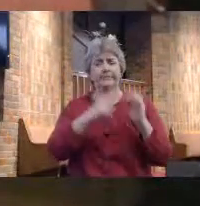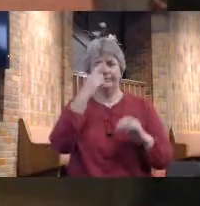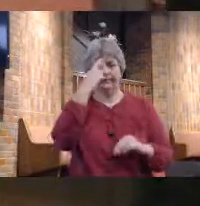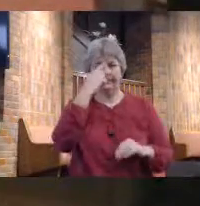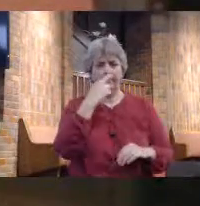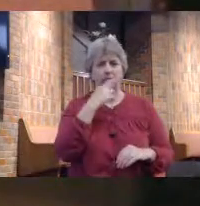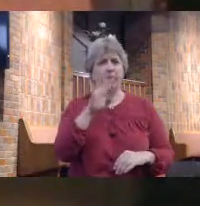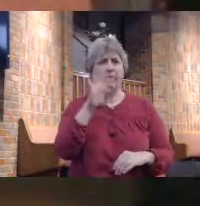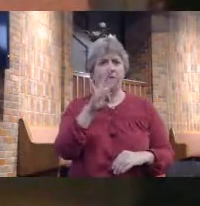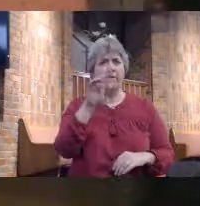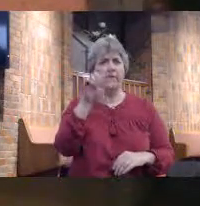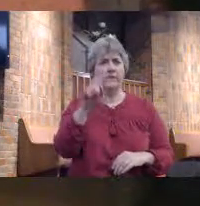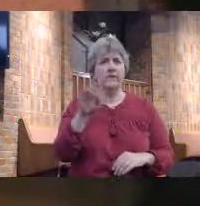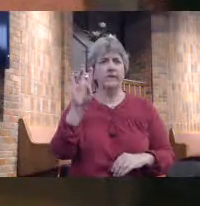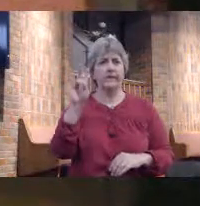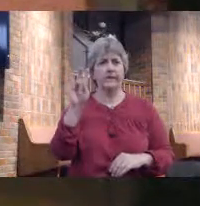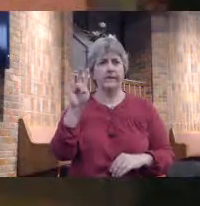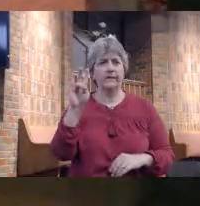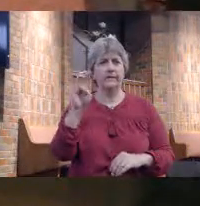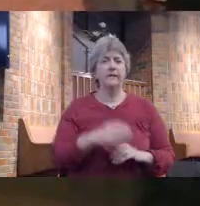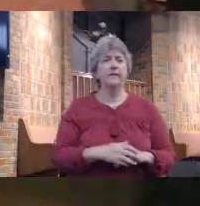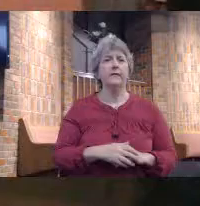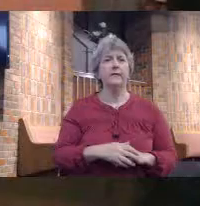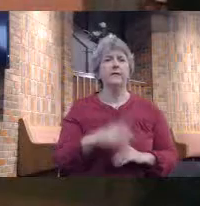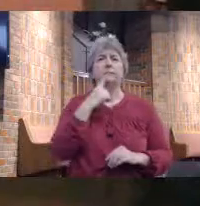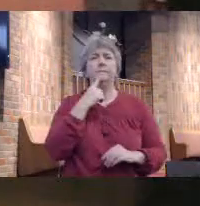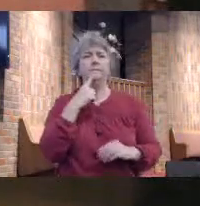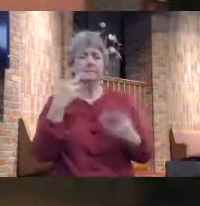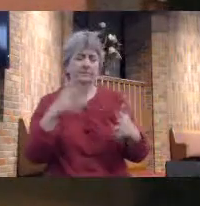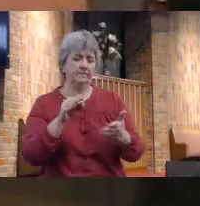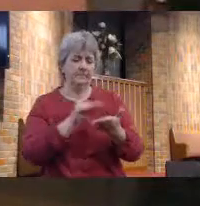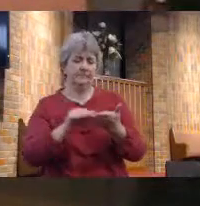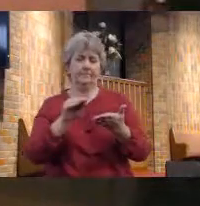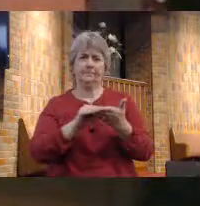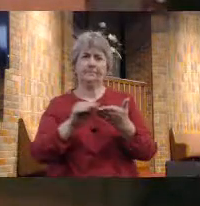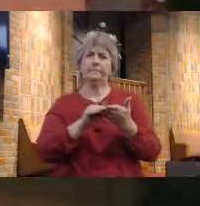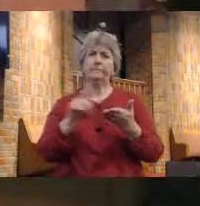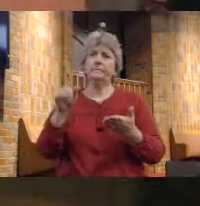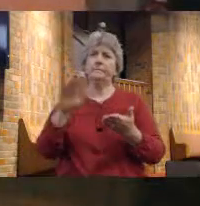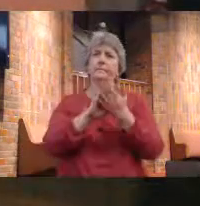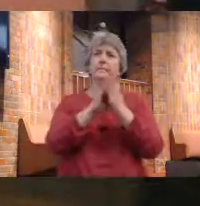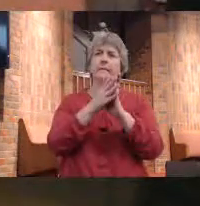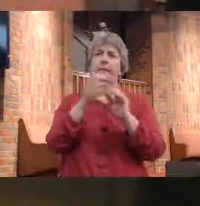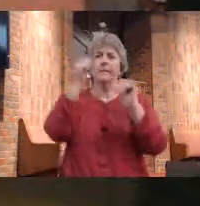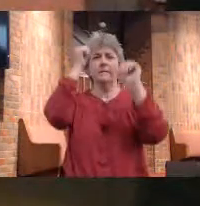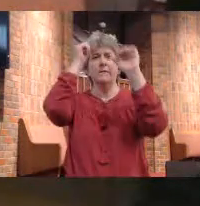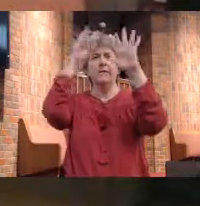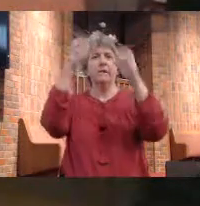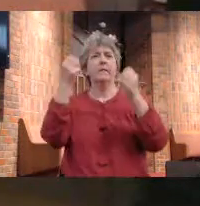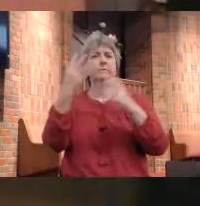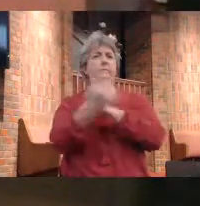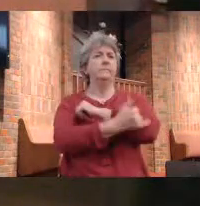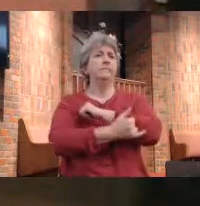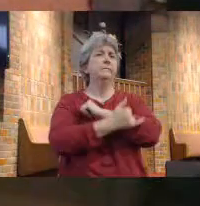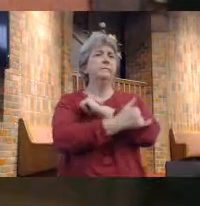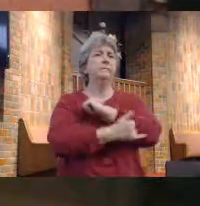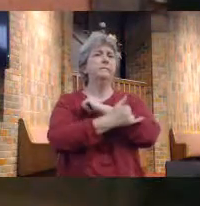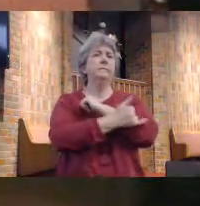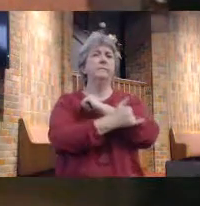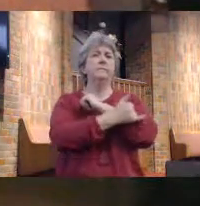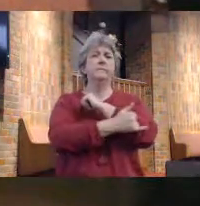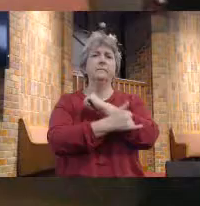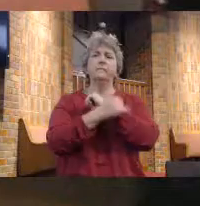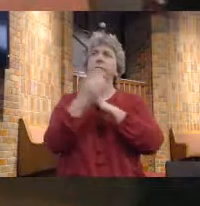17. As it is written, I have made you a father of many nations in the presence of him whom he believed, God,